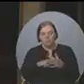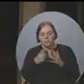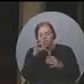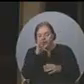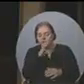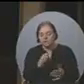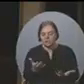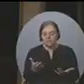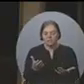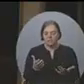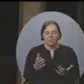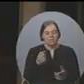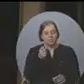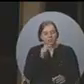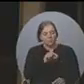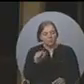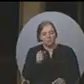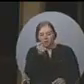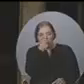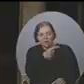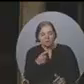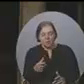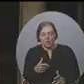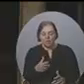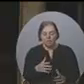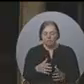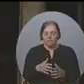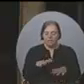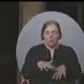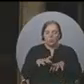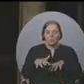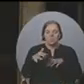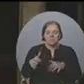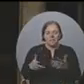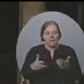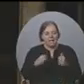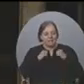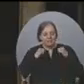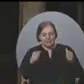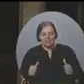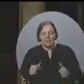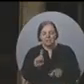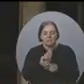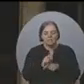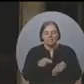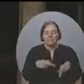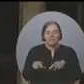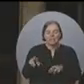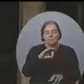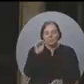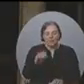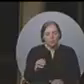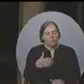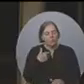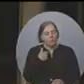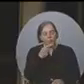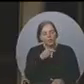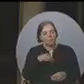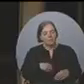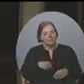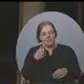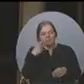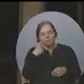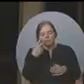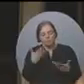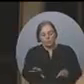sprawling oceans with the Ottawa River. Why does the Minister of Defence refuse to address this issue and describe the substandard